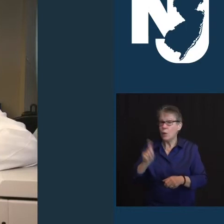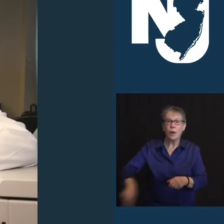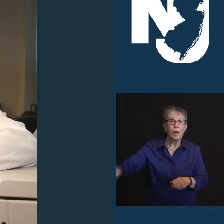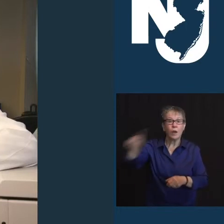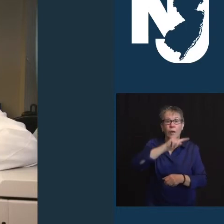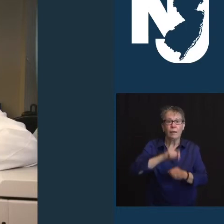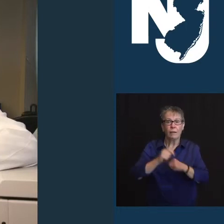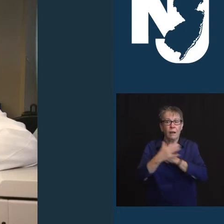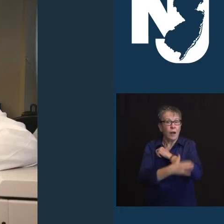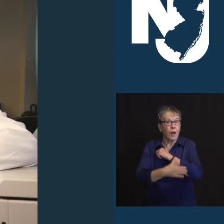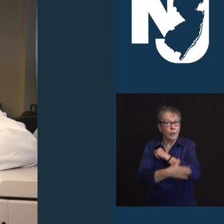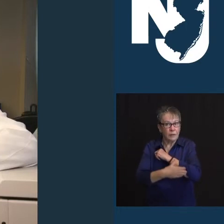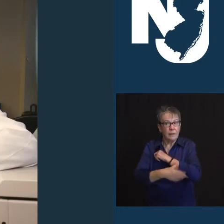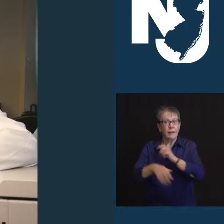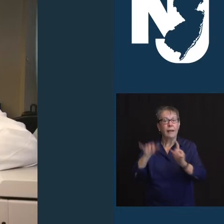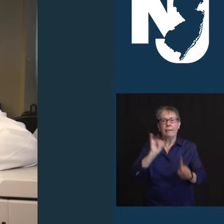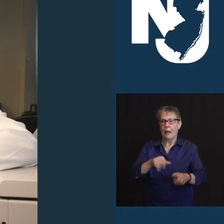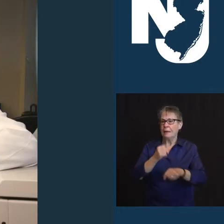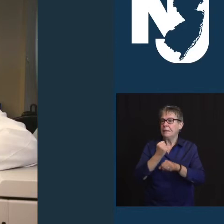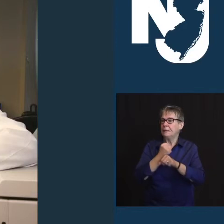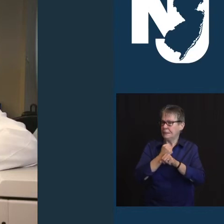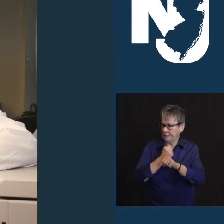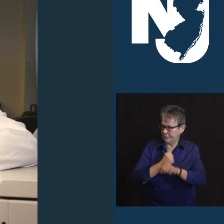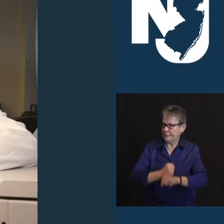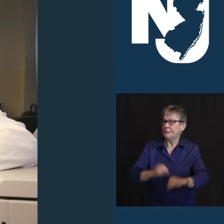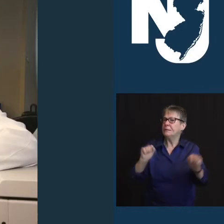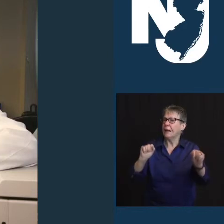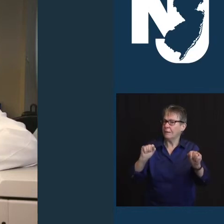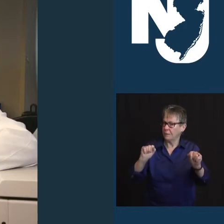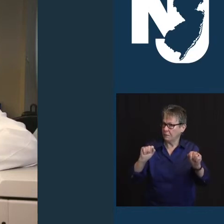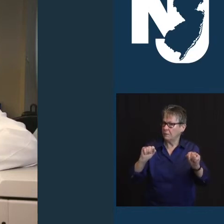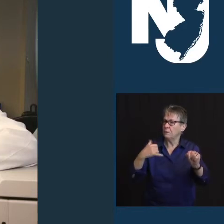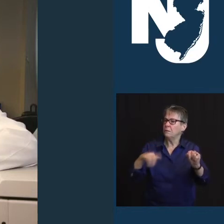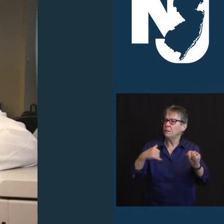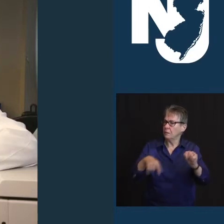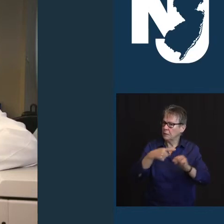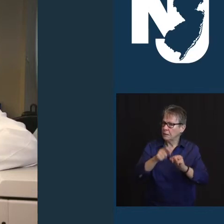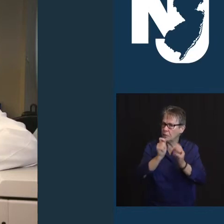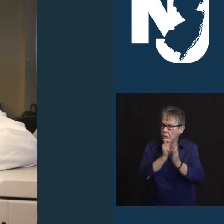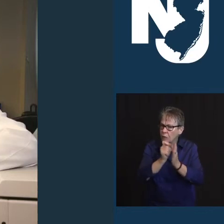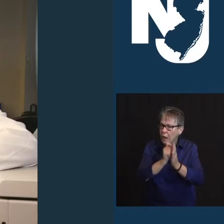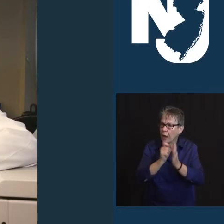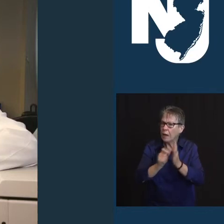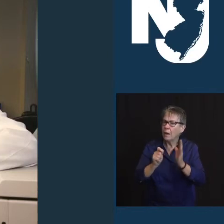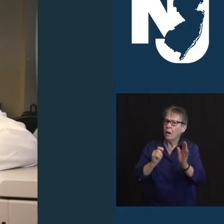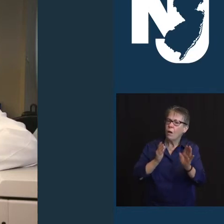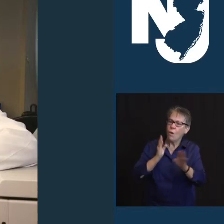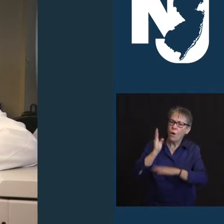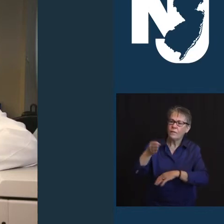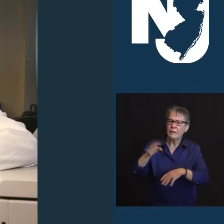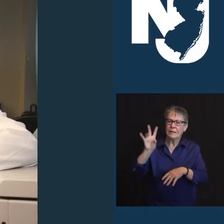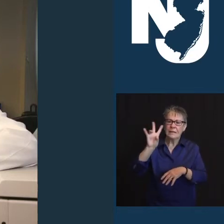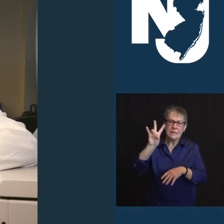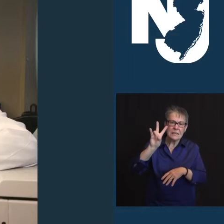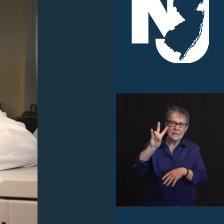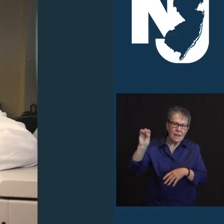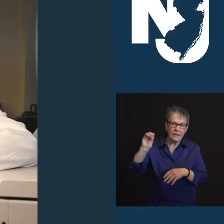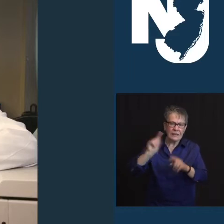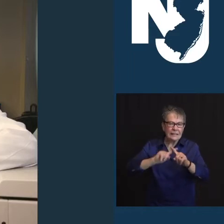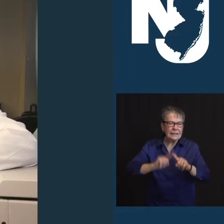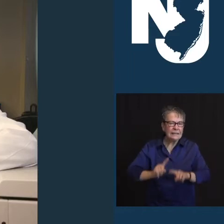undoubtedly saved lives. Across his career, he co-authored more than 70 scientific papers and garnered more than